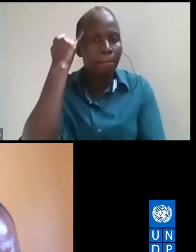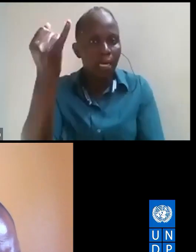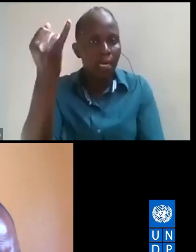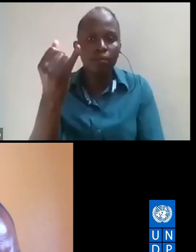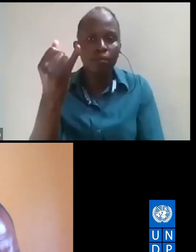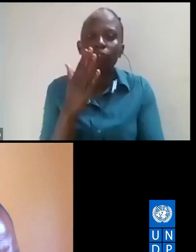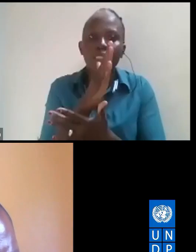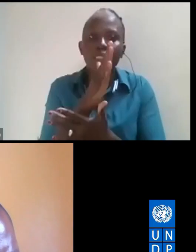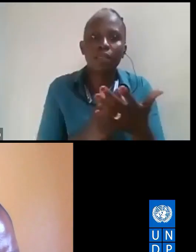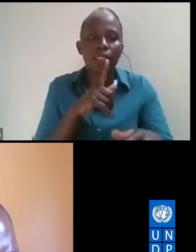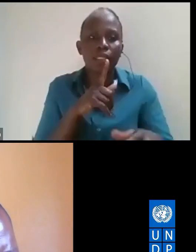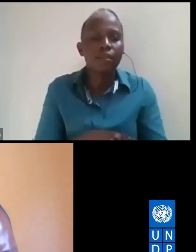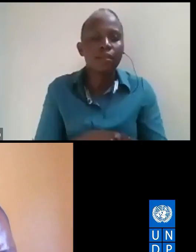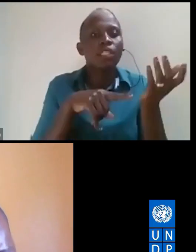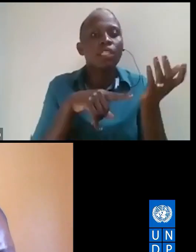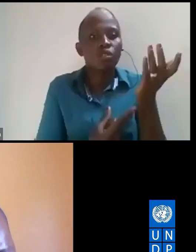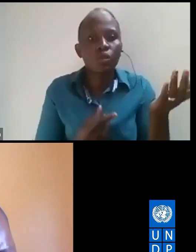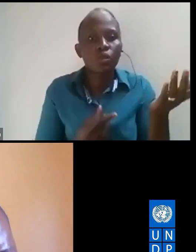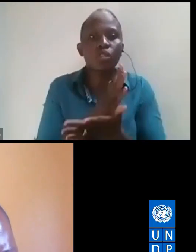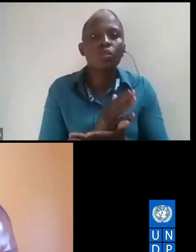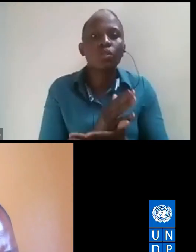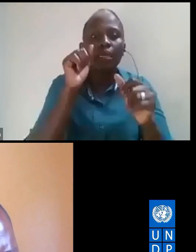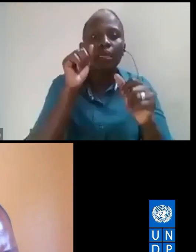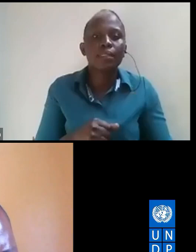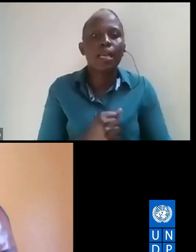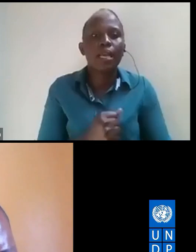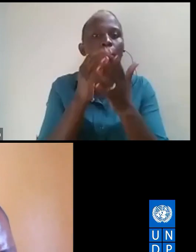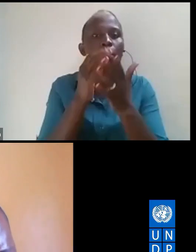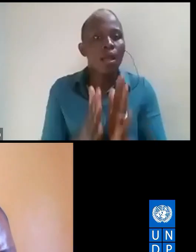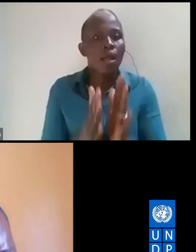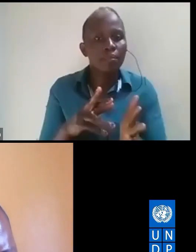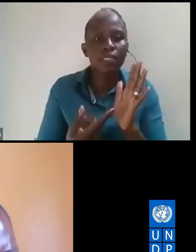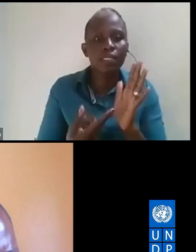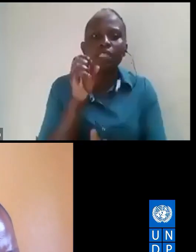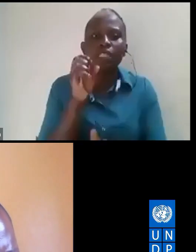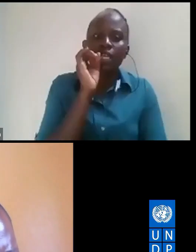the project is, let's say, about games and people playing games,